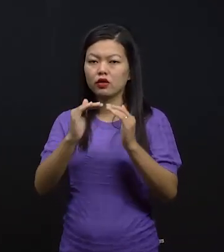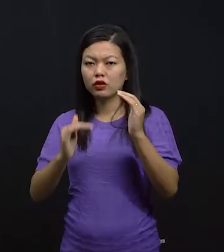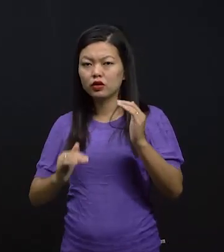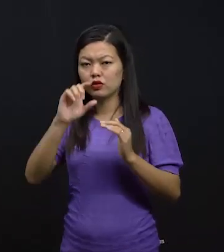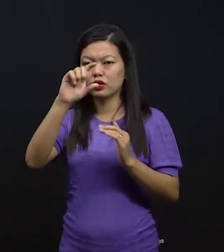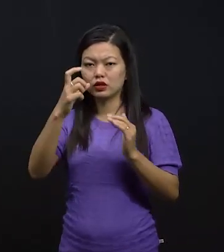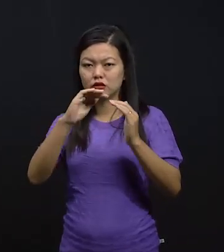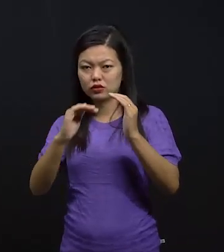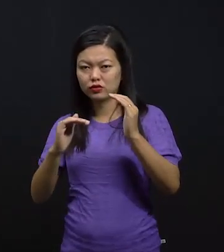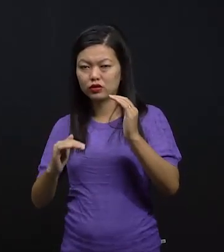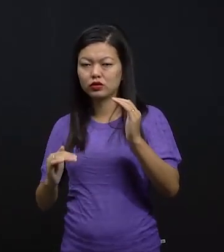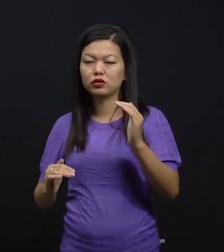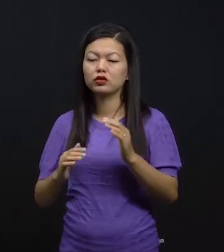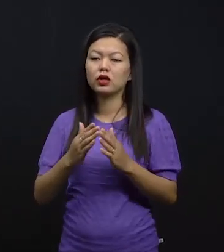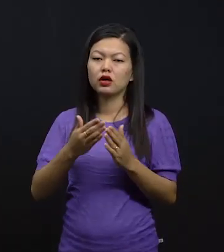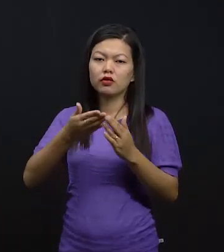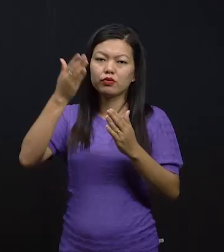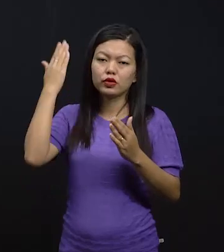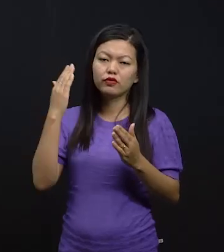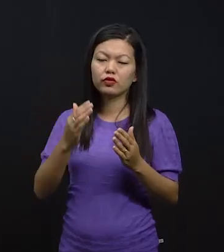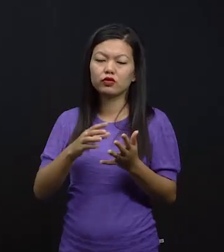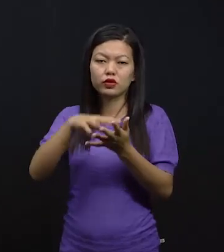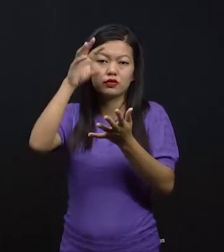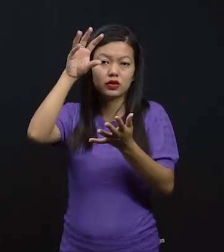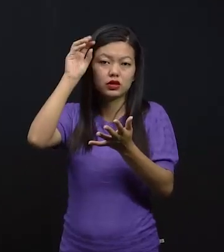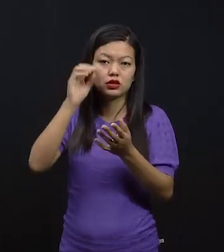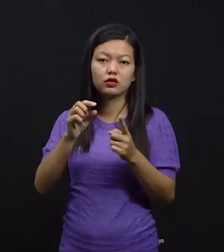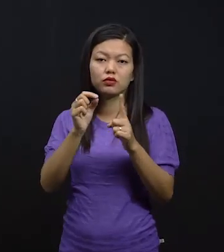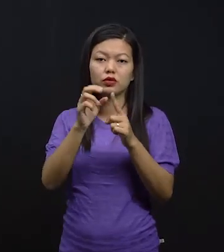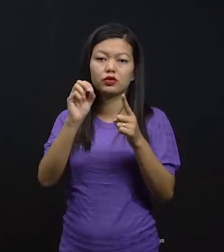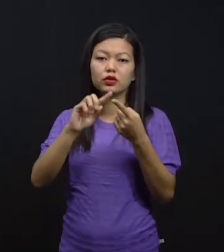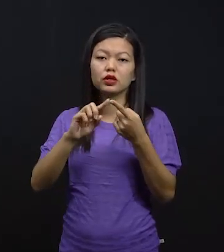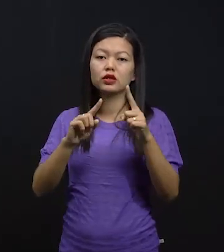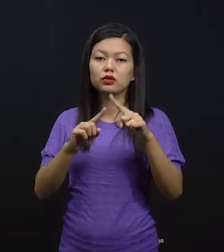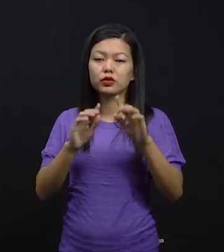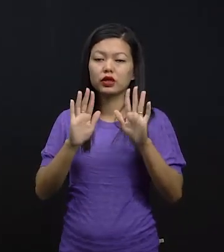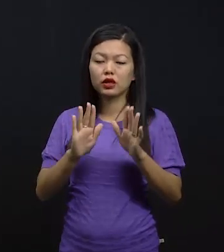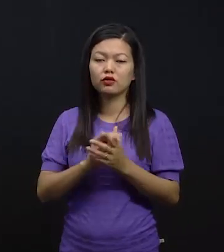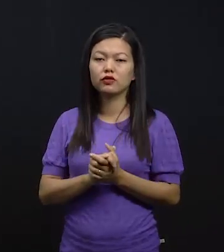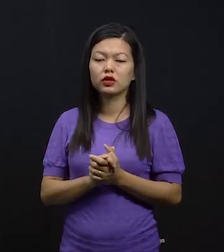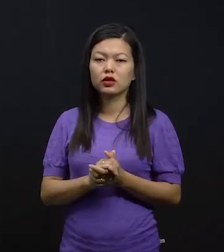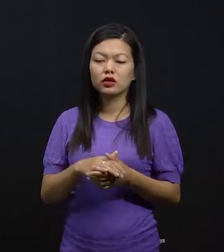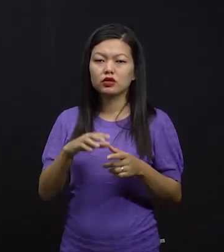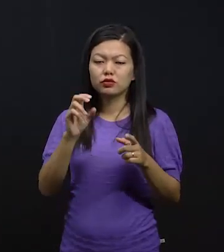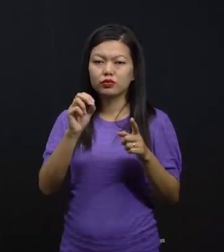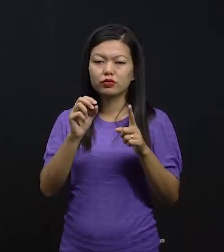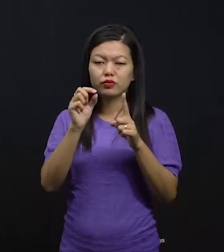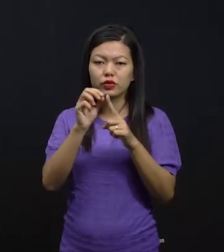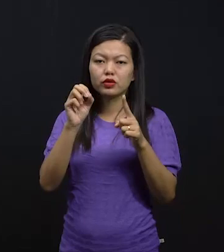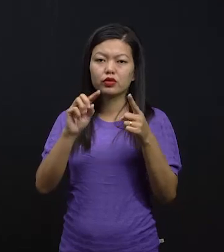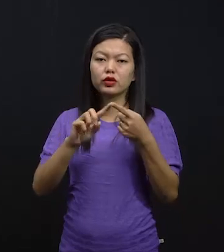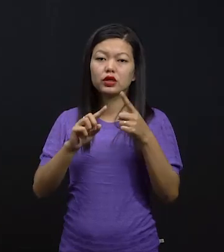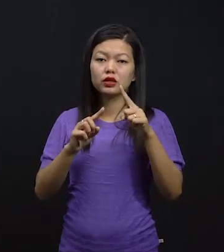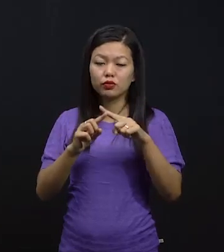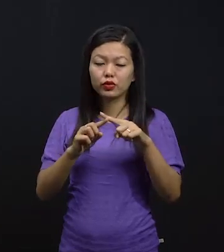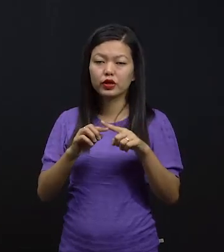you have been reading about poets and writers. The difference between a poet and an author is, a poet is a person who